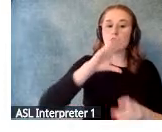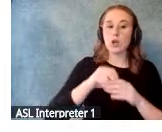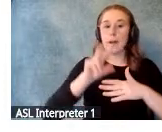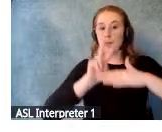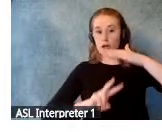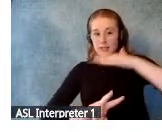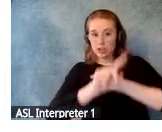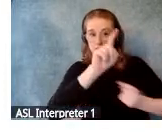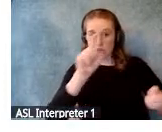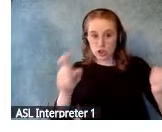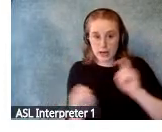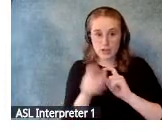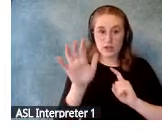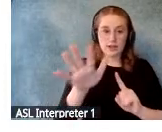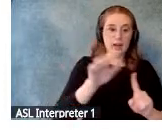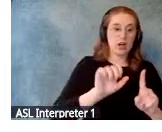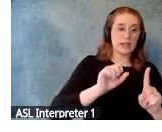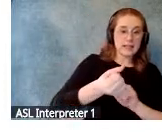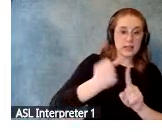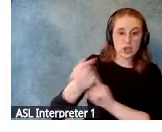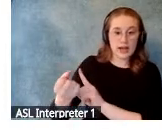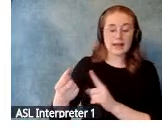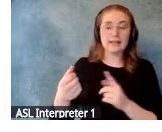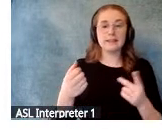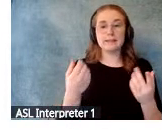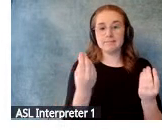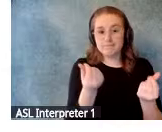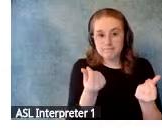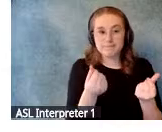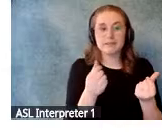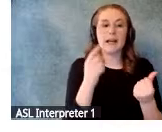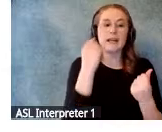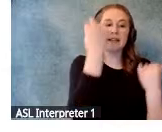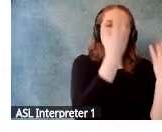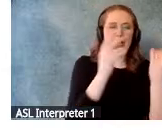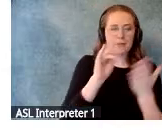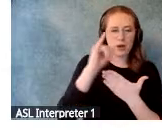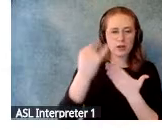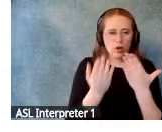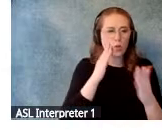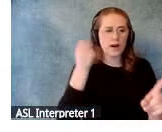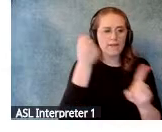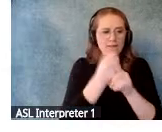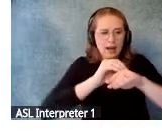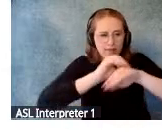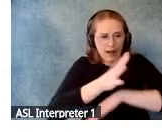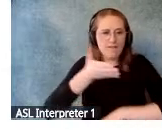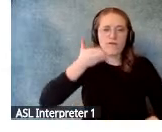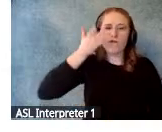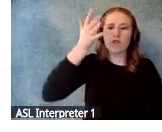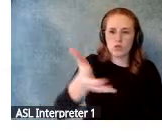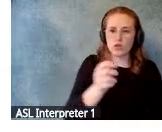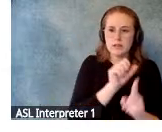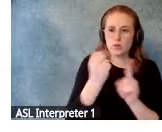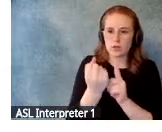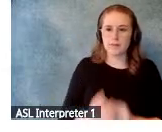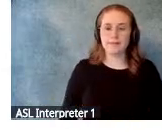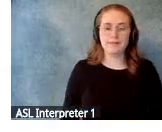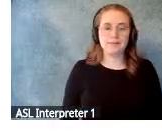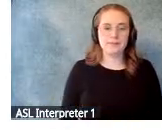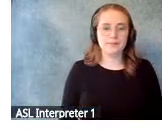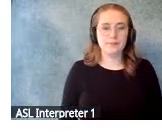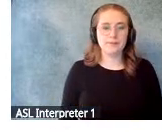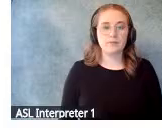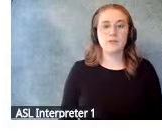predicted changes in background conditions and then consider how the project would affect those future conditions. And the